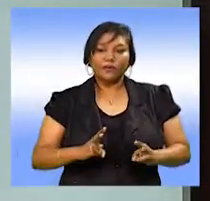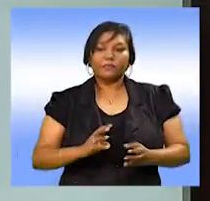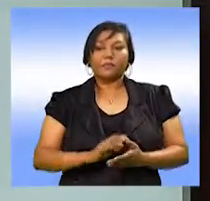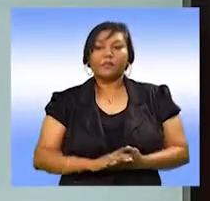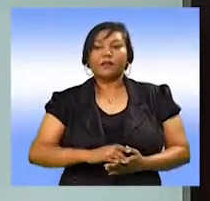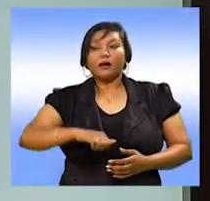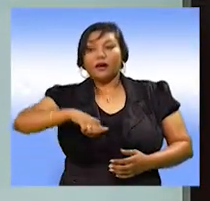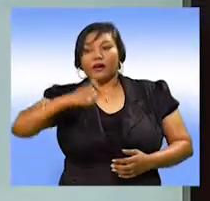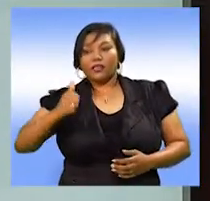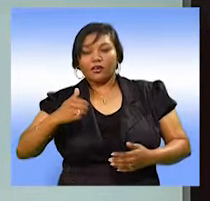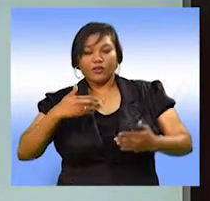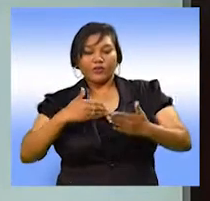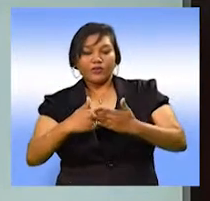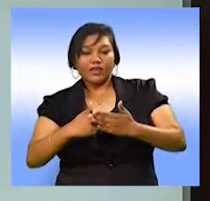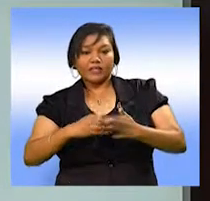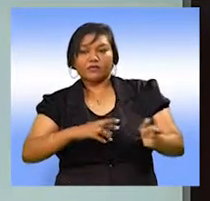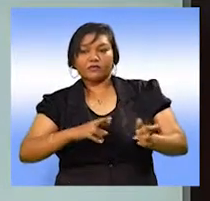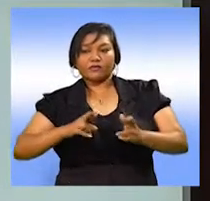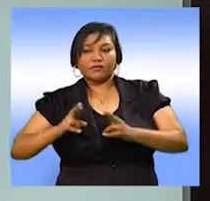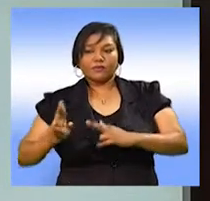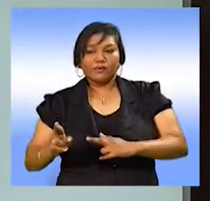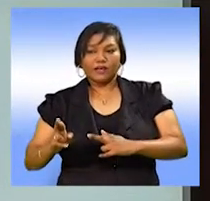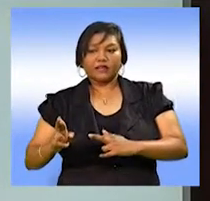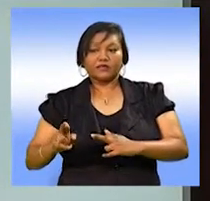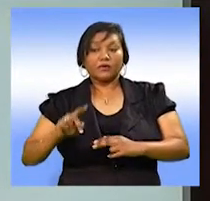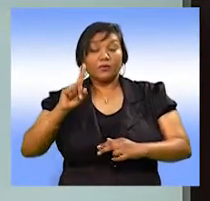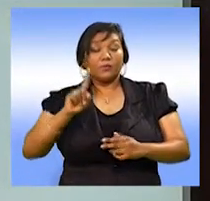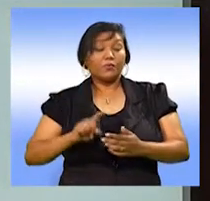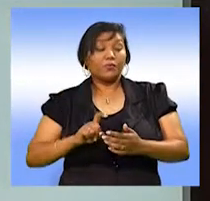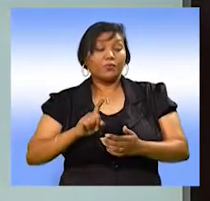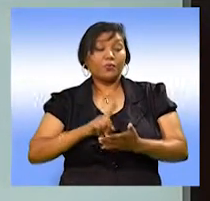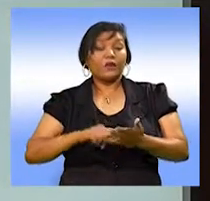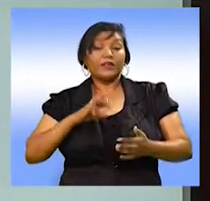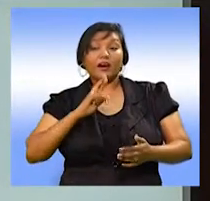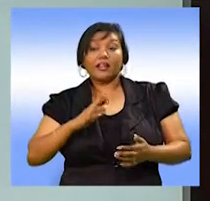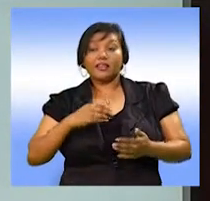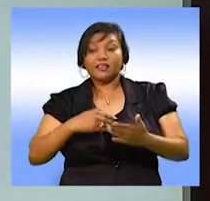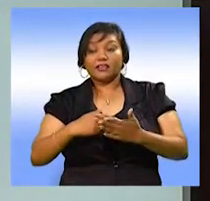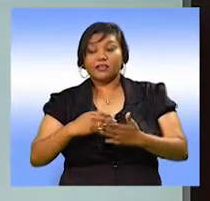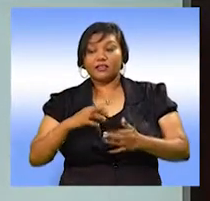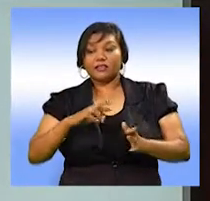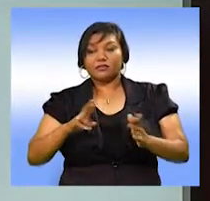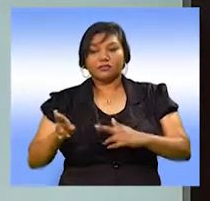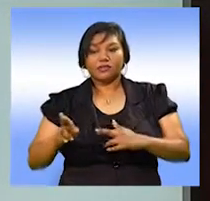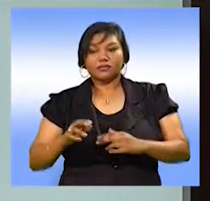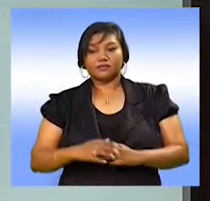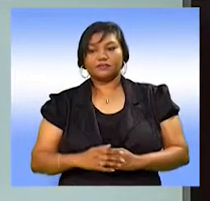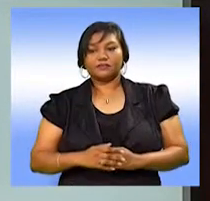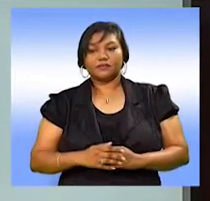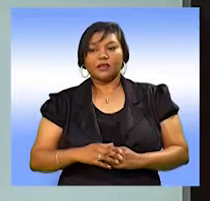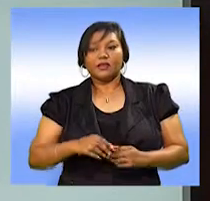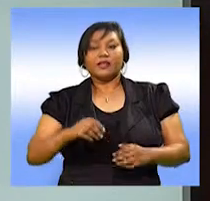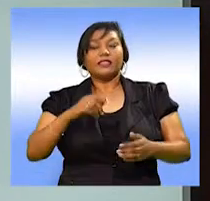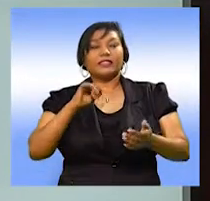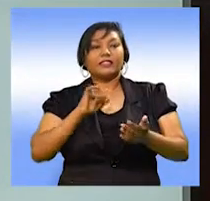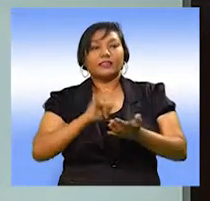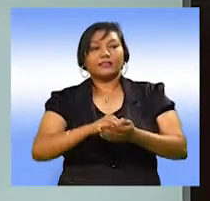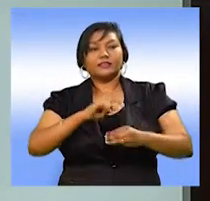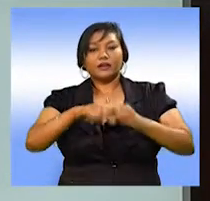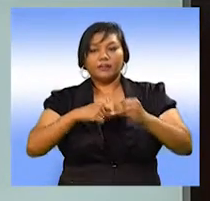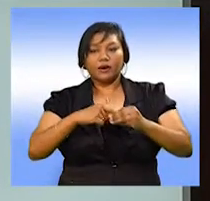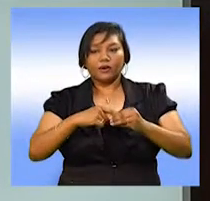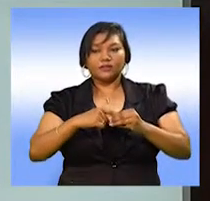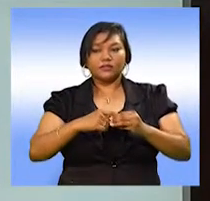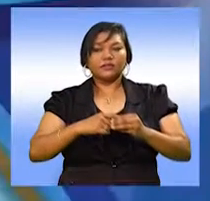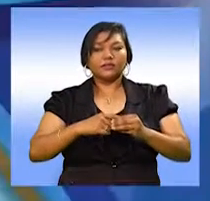Moving along into our area. What are related neighboring rights? Related rights are proprietary